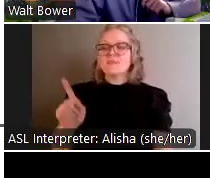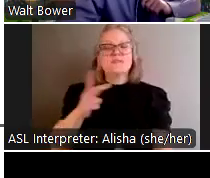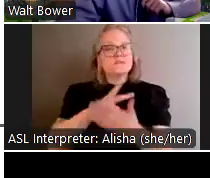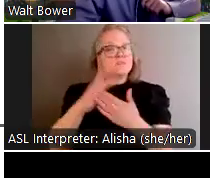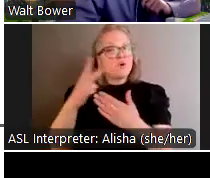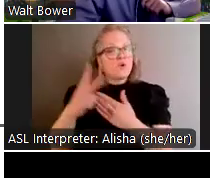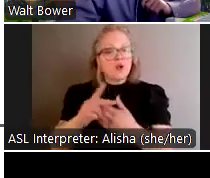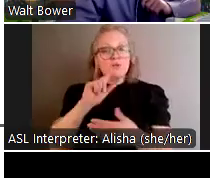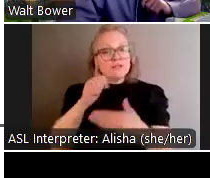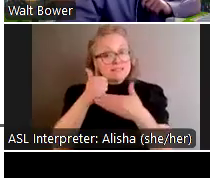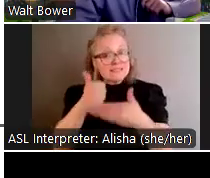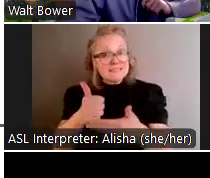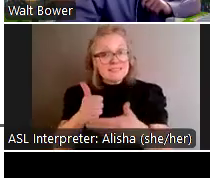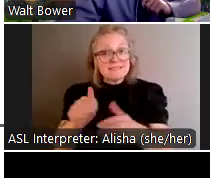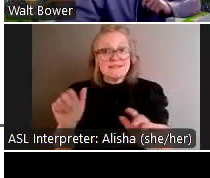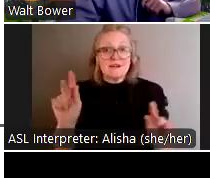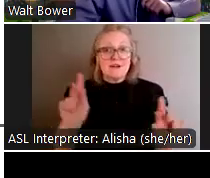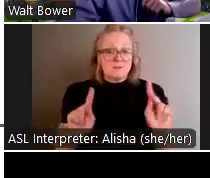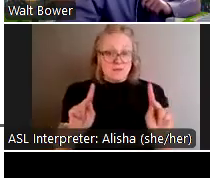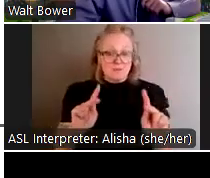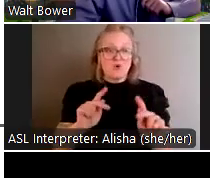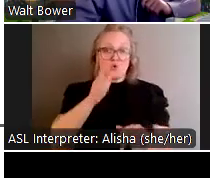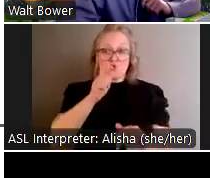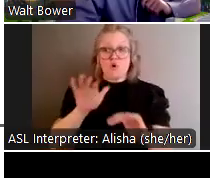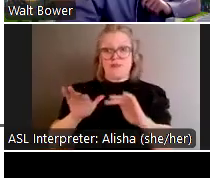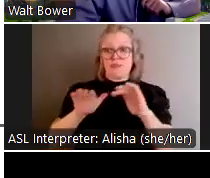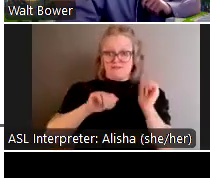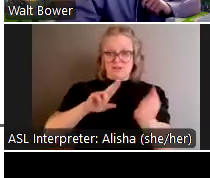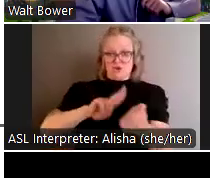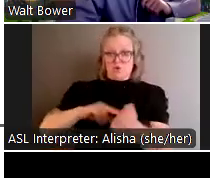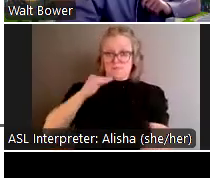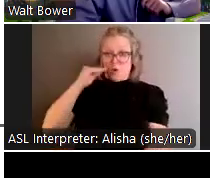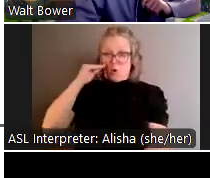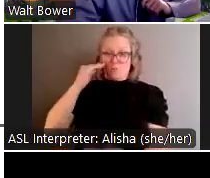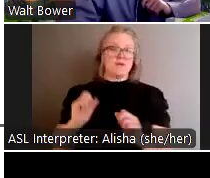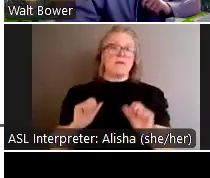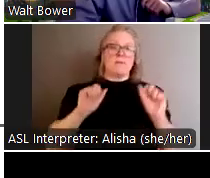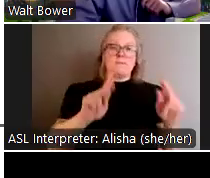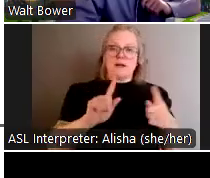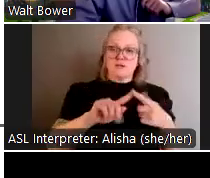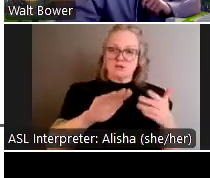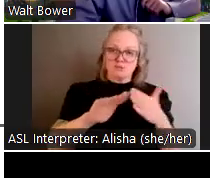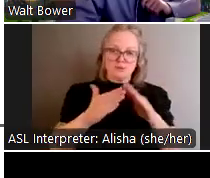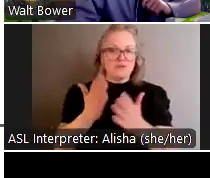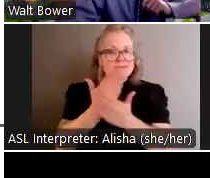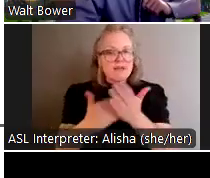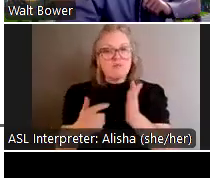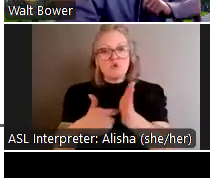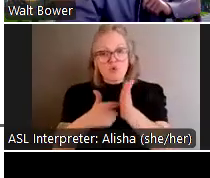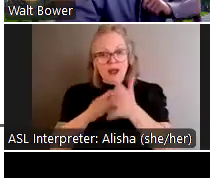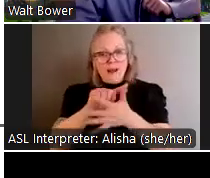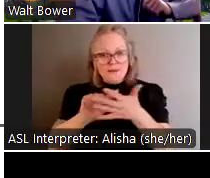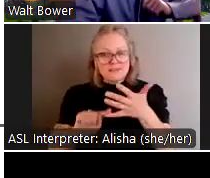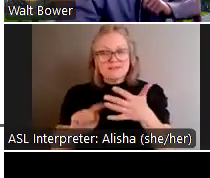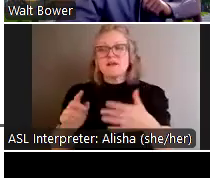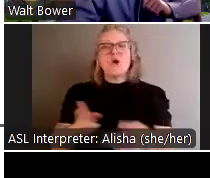assists individuals leaving a nursing home and returning to the community. So there are some requirements for we call